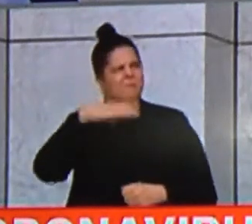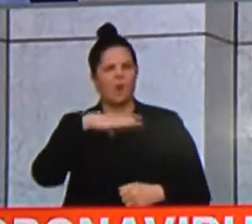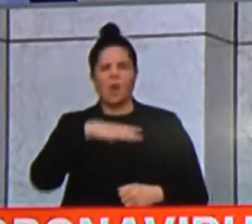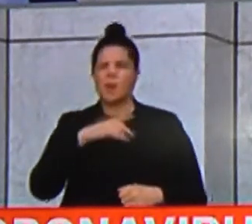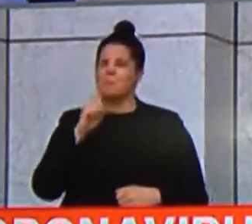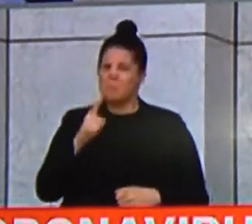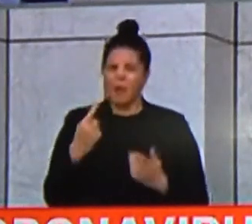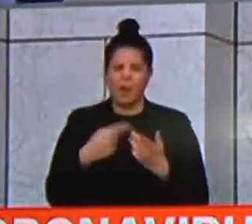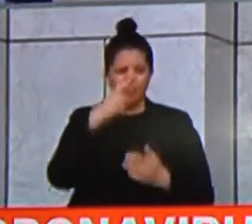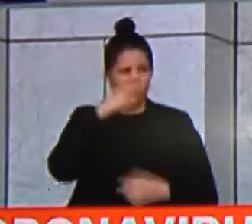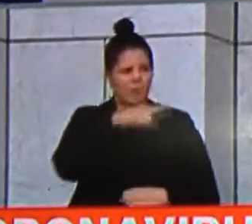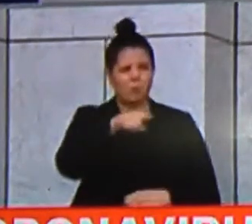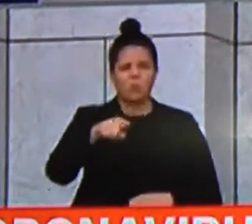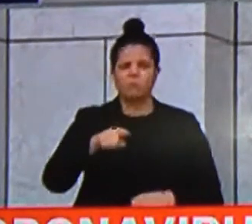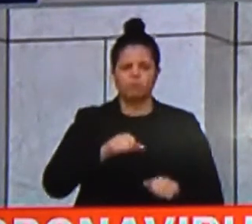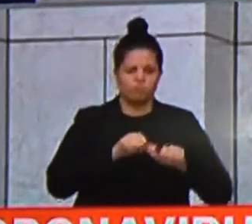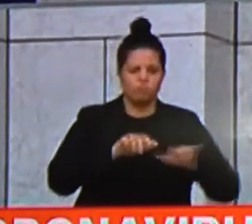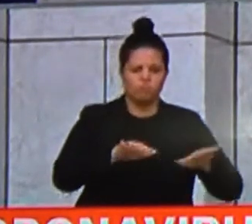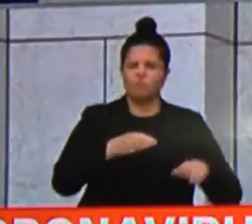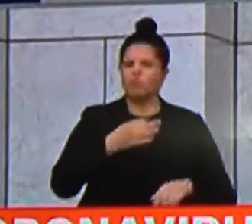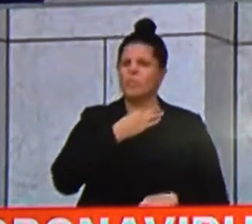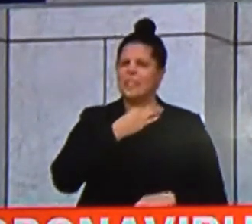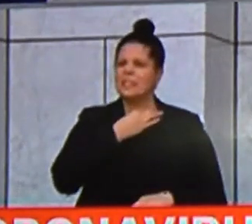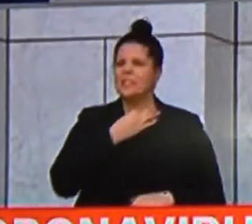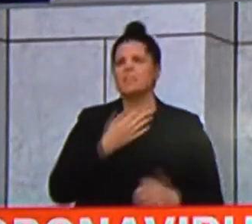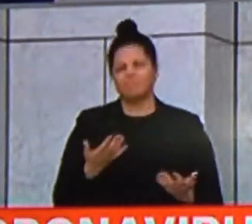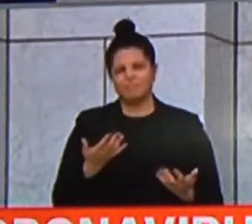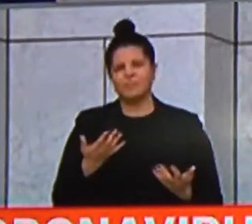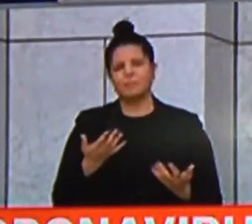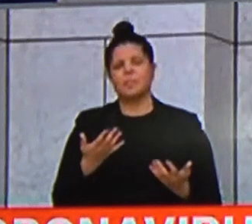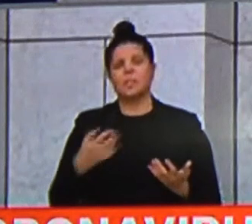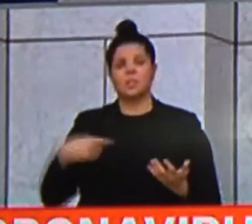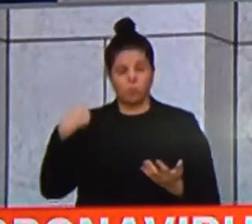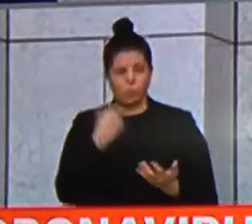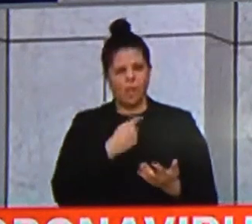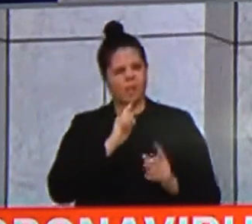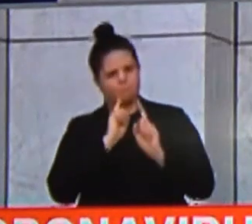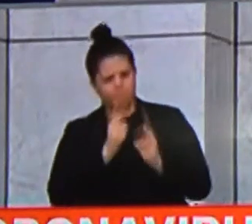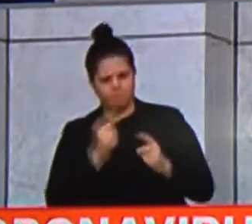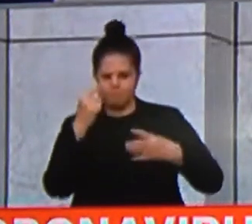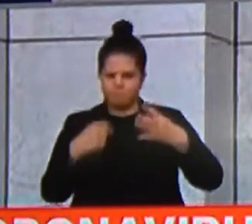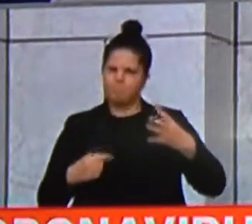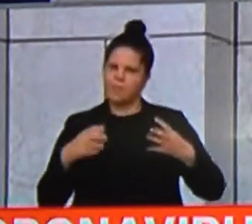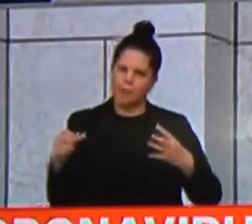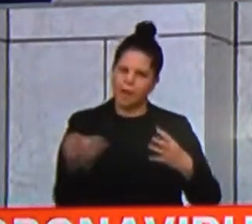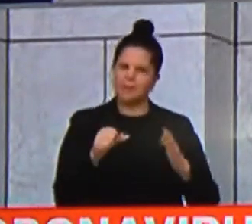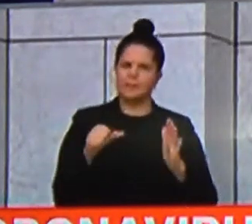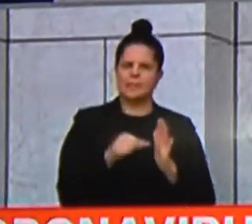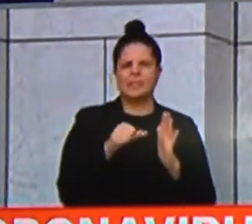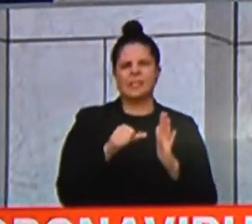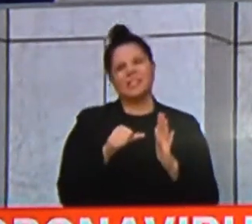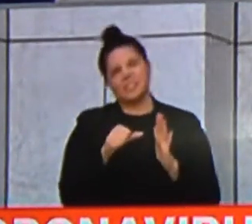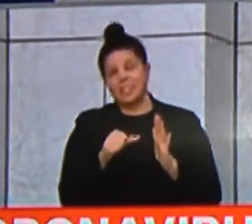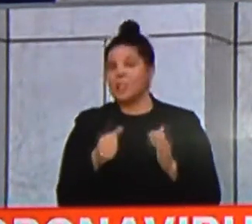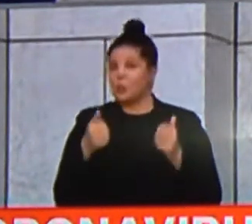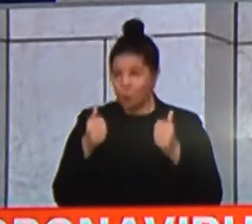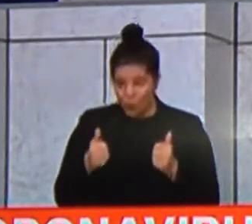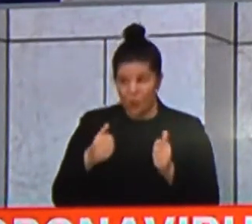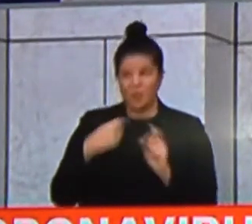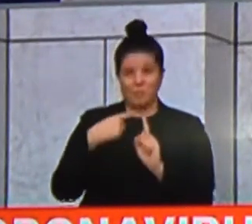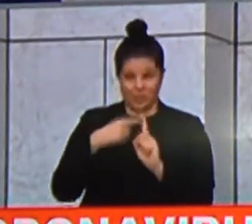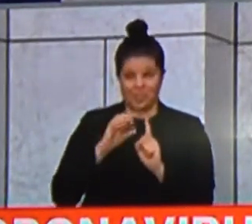application, John. I mean, the waves of economic support that we put in place have had the feature of being